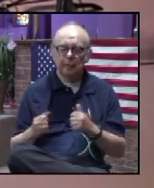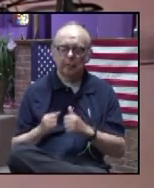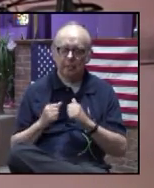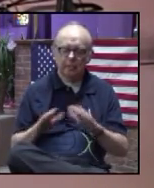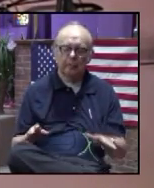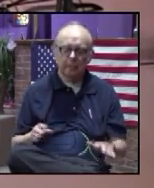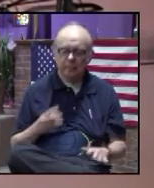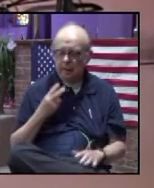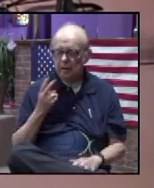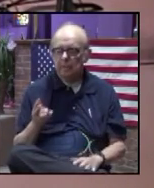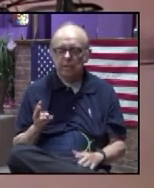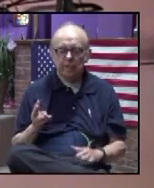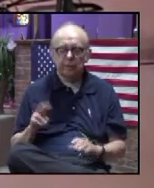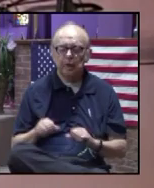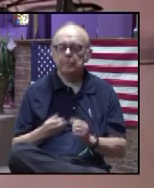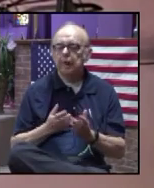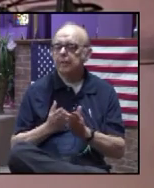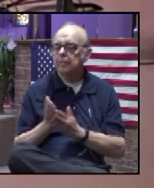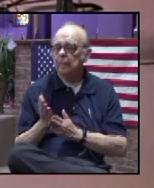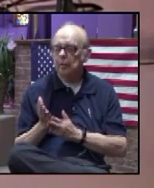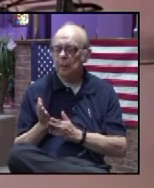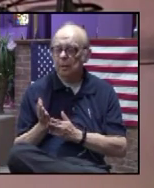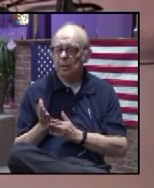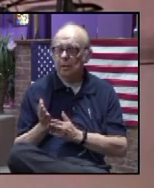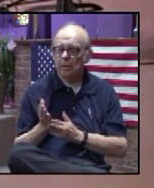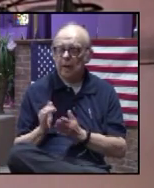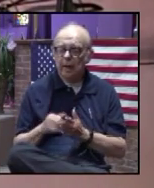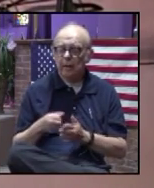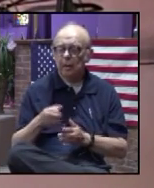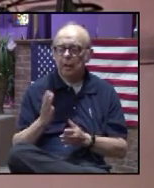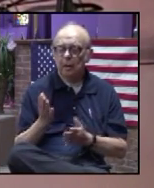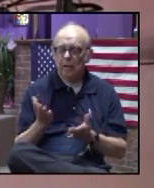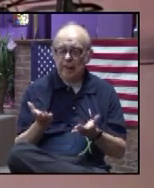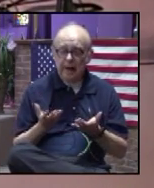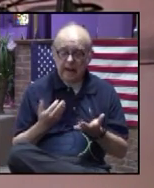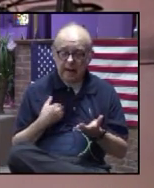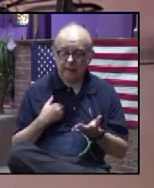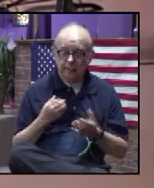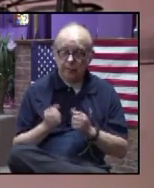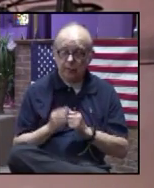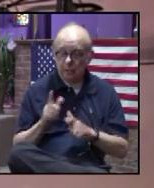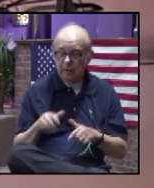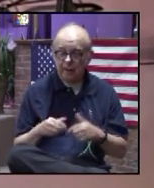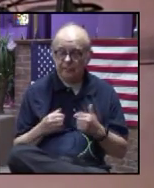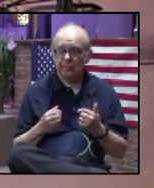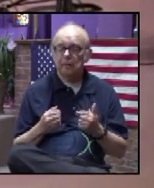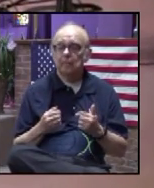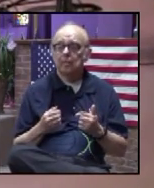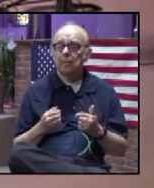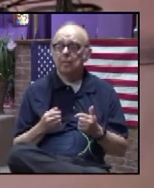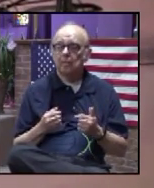won't see a breakthrough that God wants to have in your life.